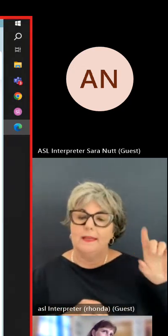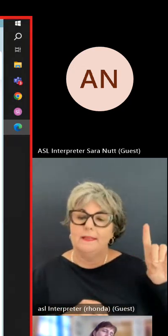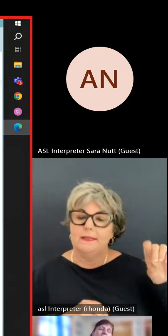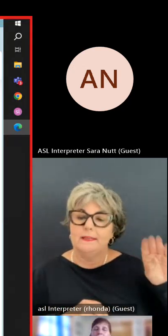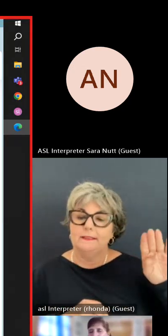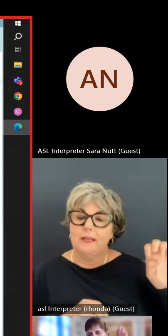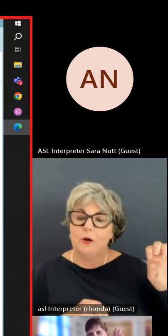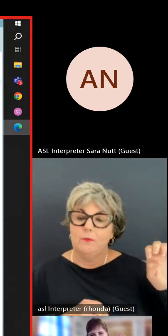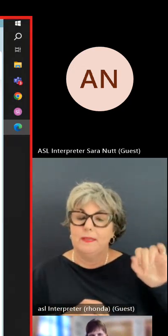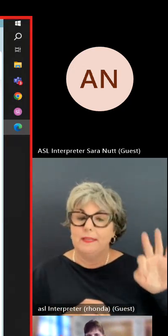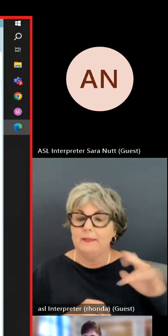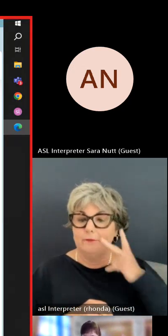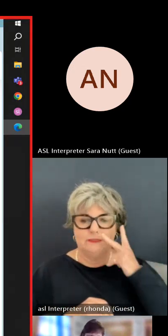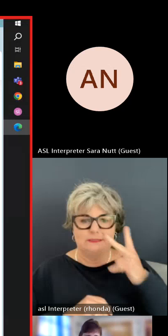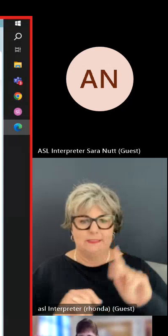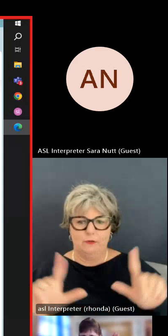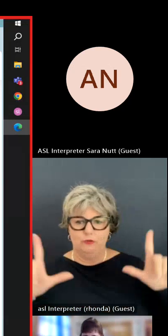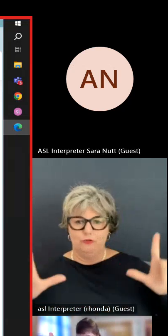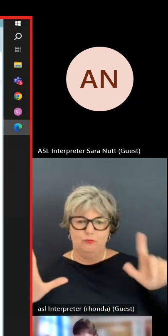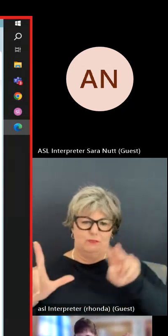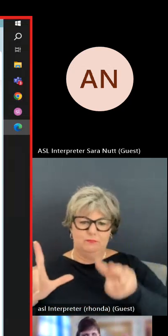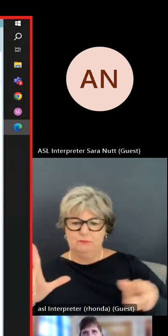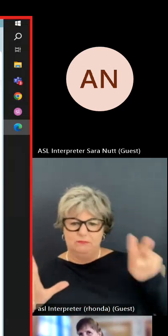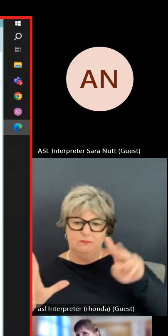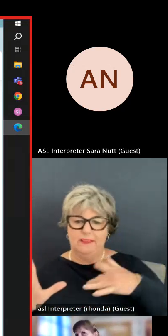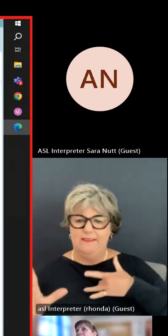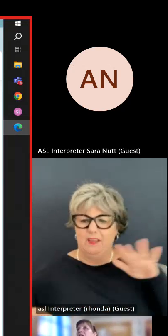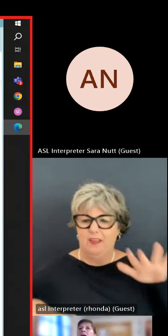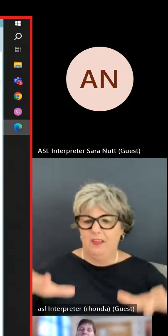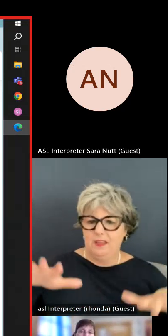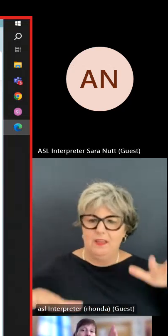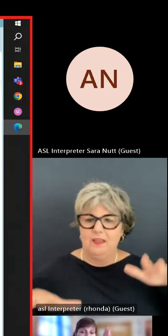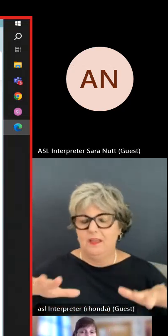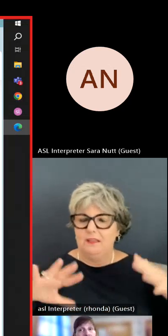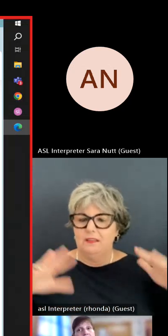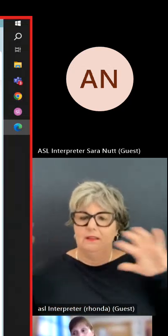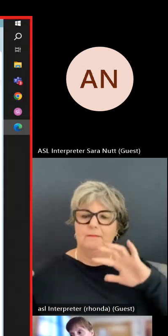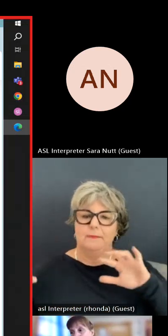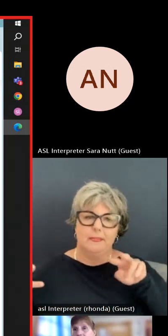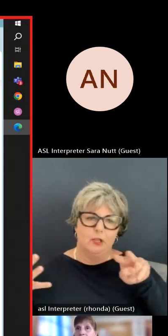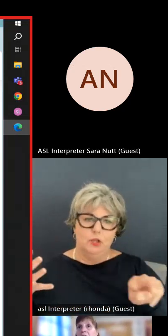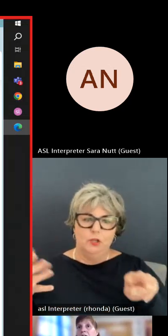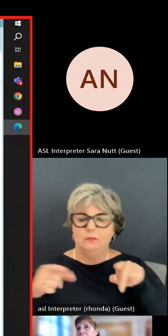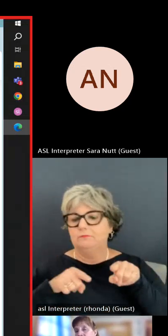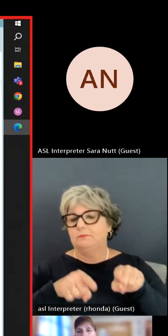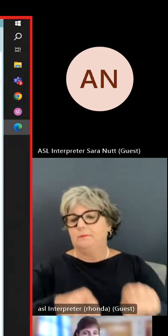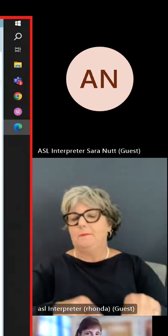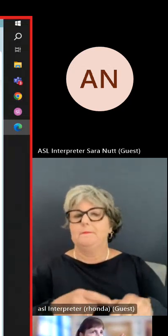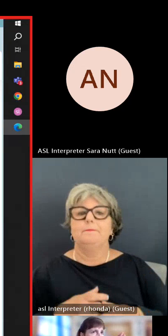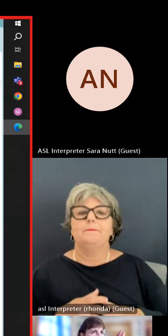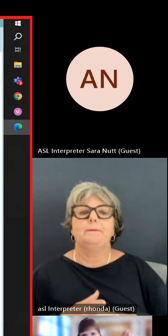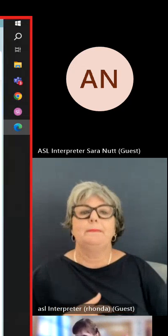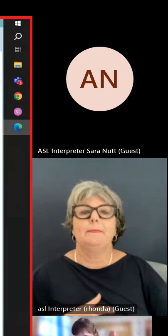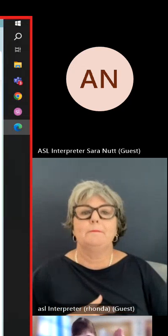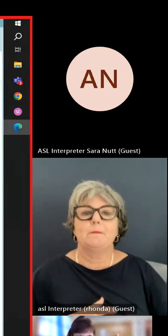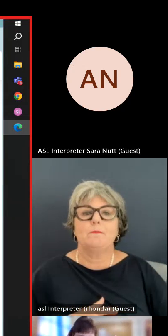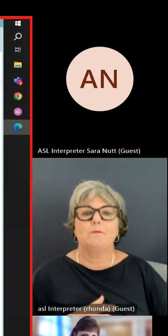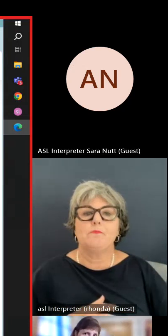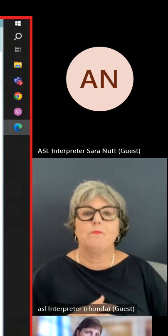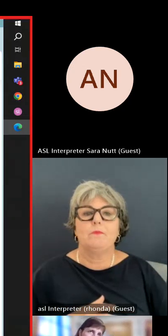if you're ever looking at your screen and something feels a little bit off, then look at your alignment. If you have